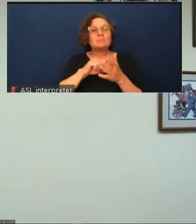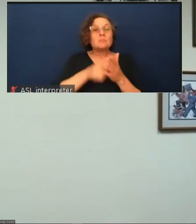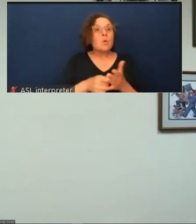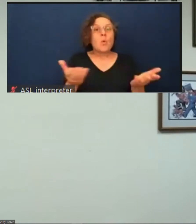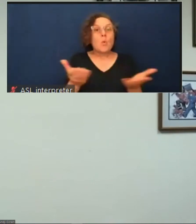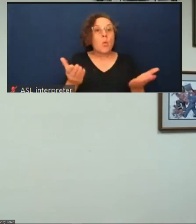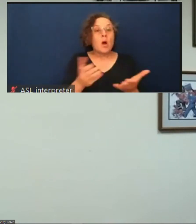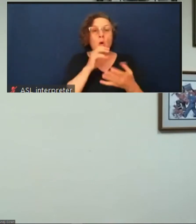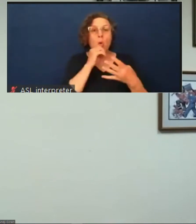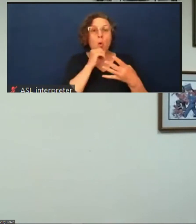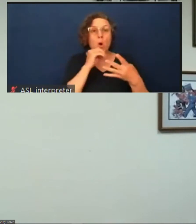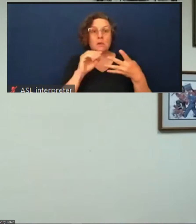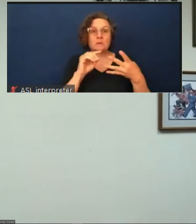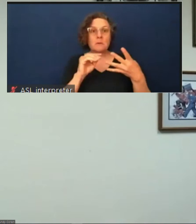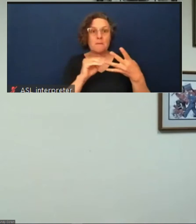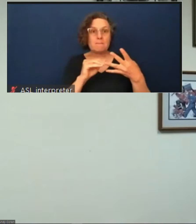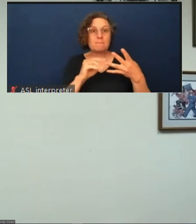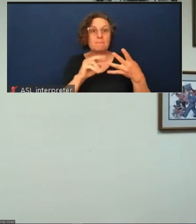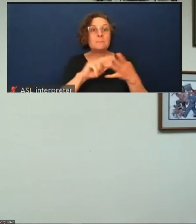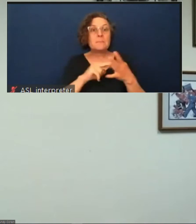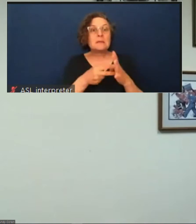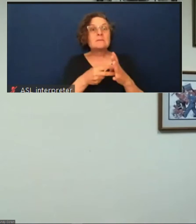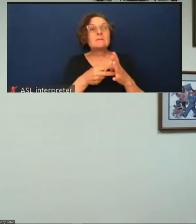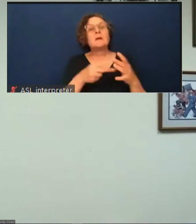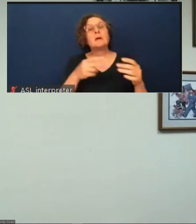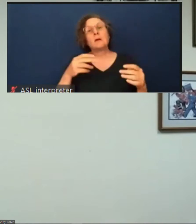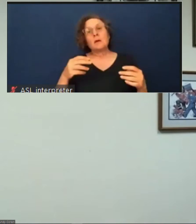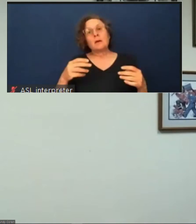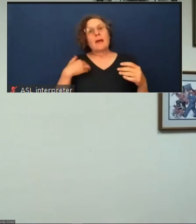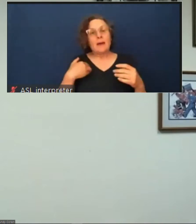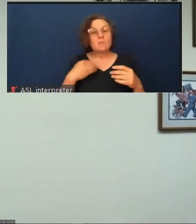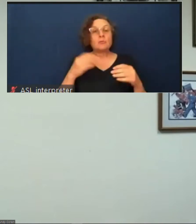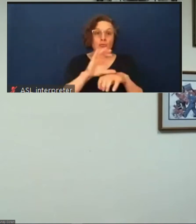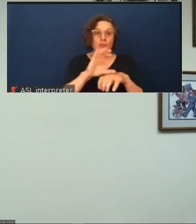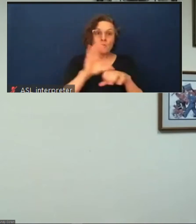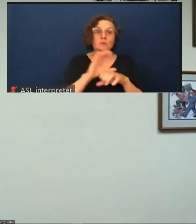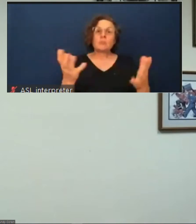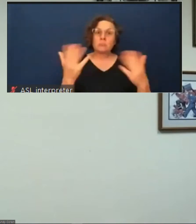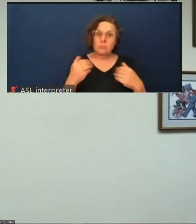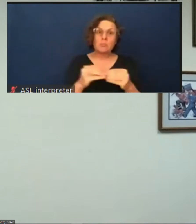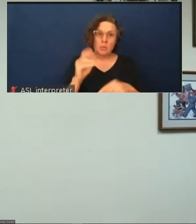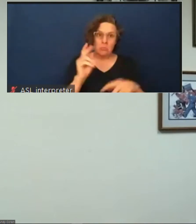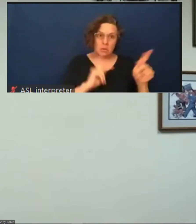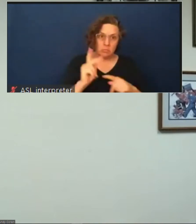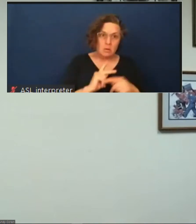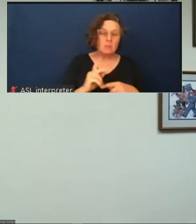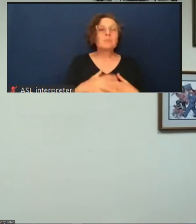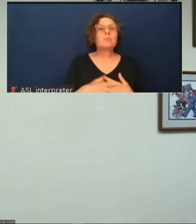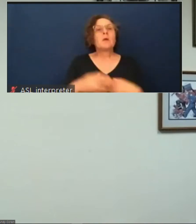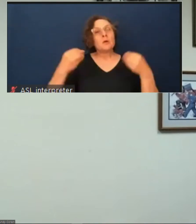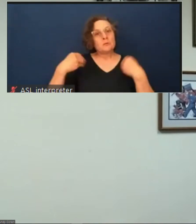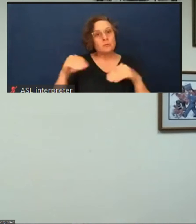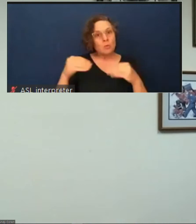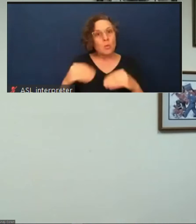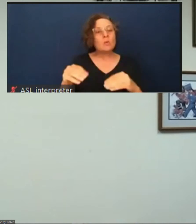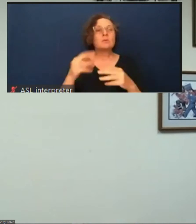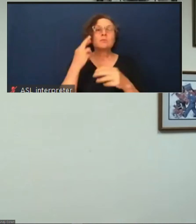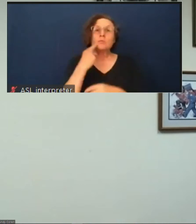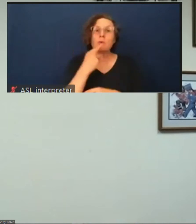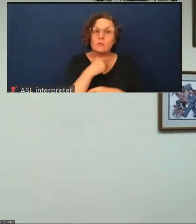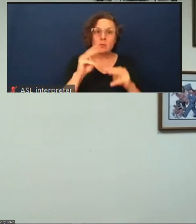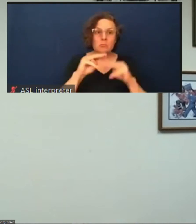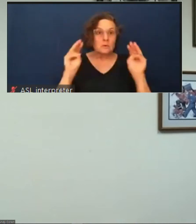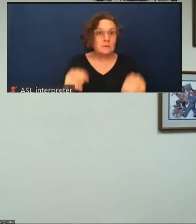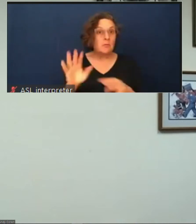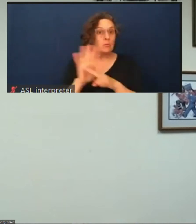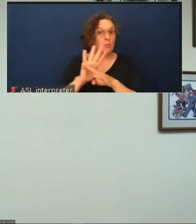in capacity allowed for places of worship, retail, including shopping centers, restaurants, museums, movie theaters,